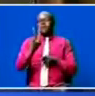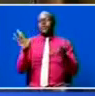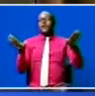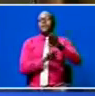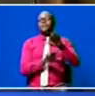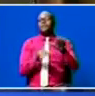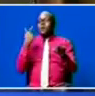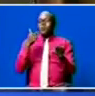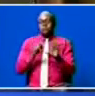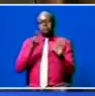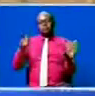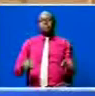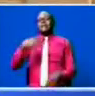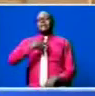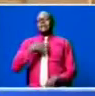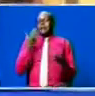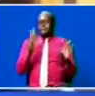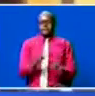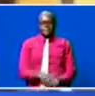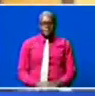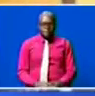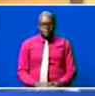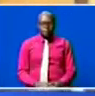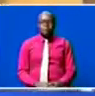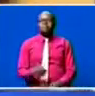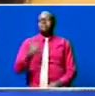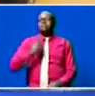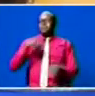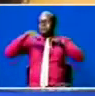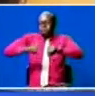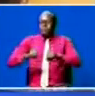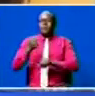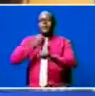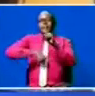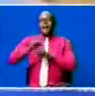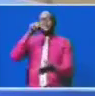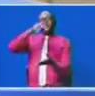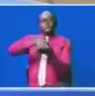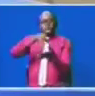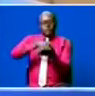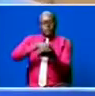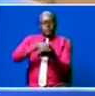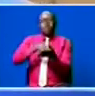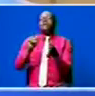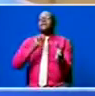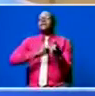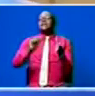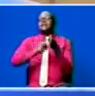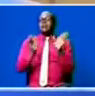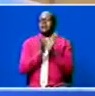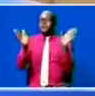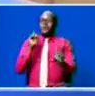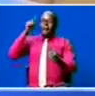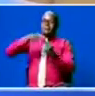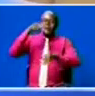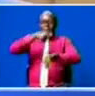deputies who have since retired. I take the acting position of the Secretary General until such